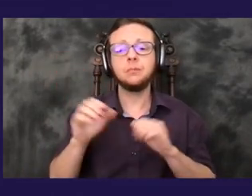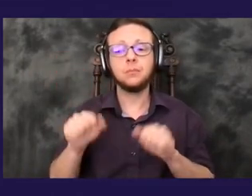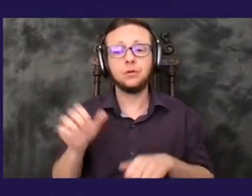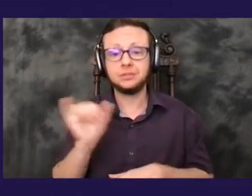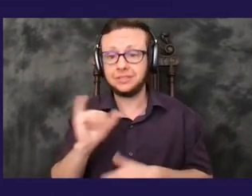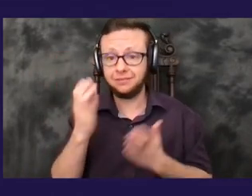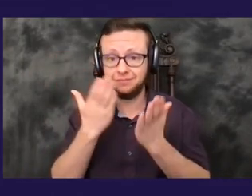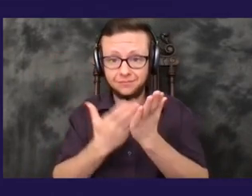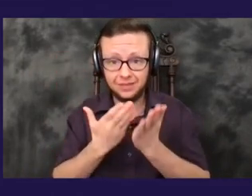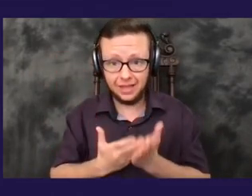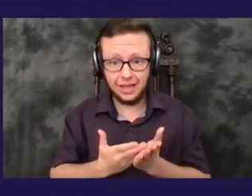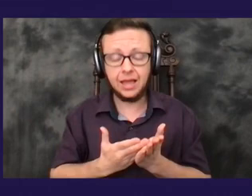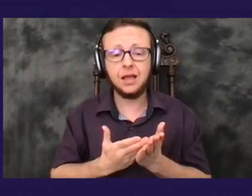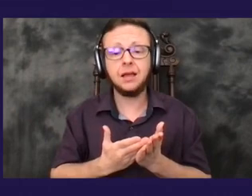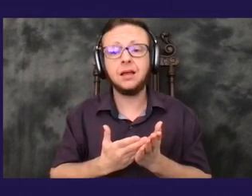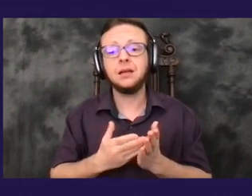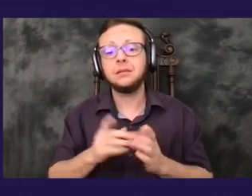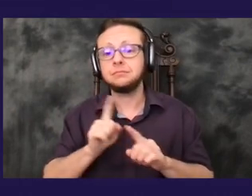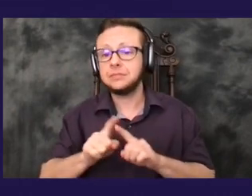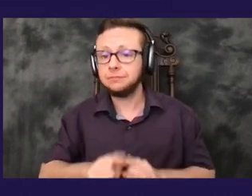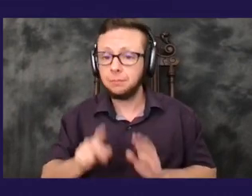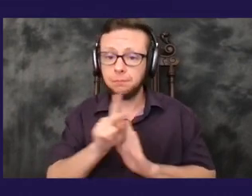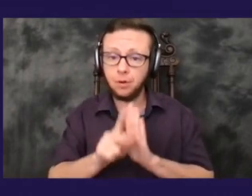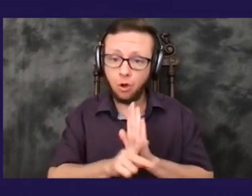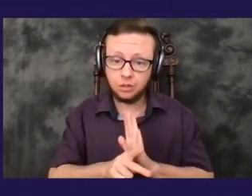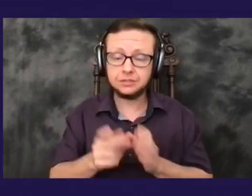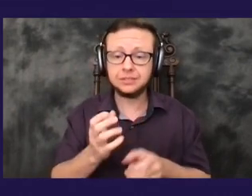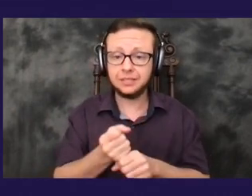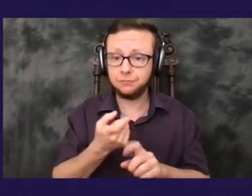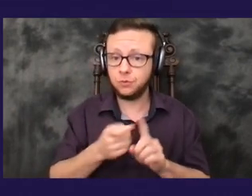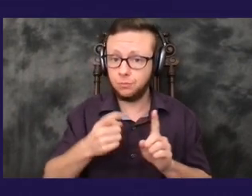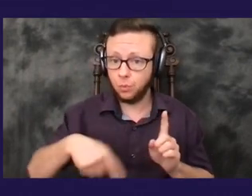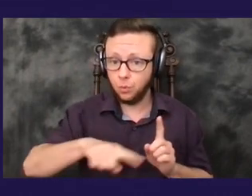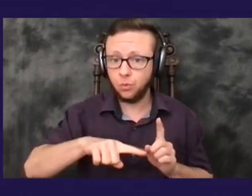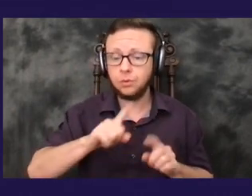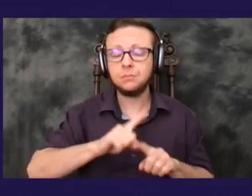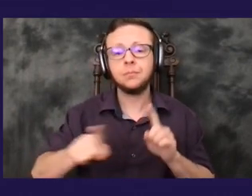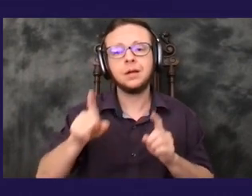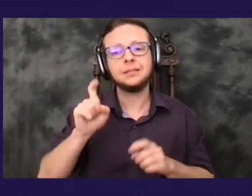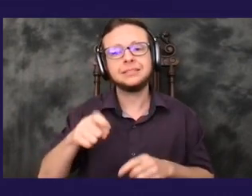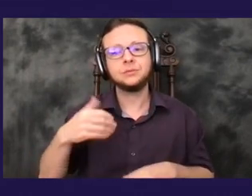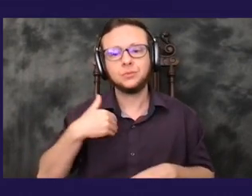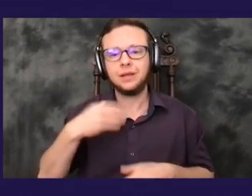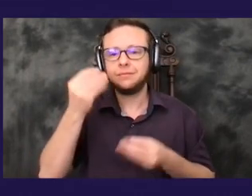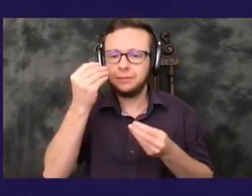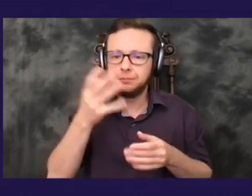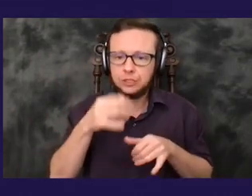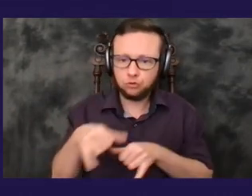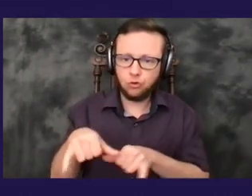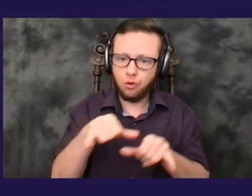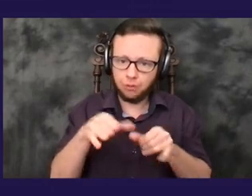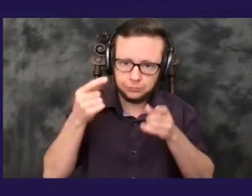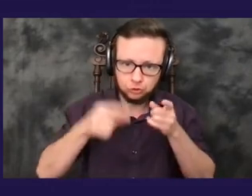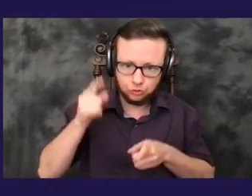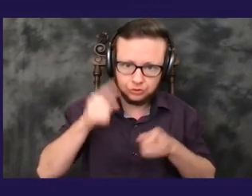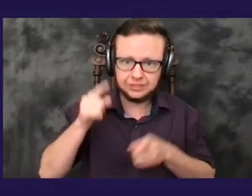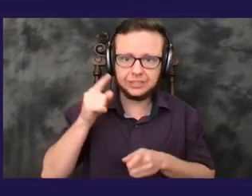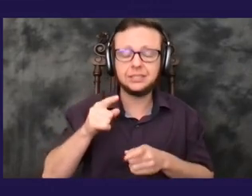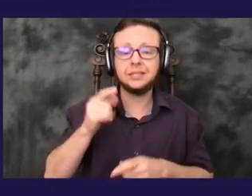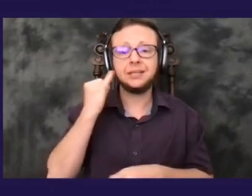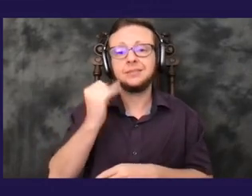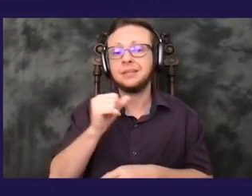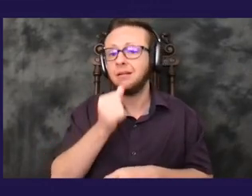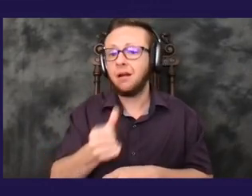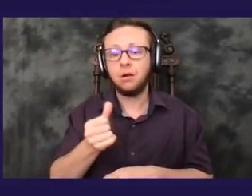and derive different policies from it, but at least we have to have an information commons. Otherwise, we will never reach those